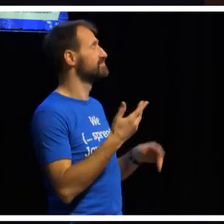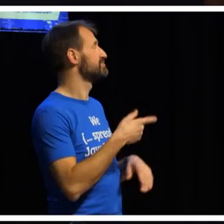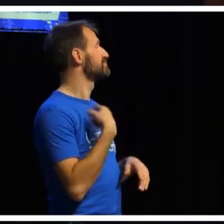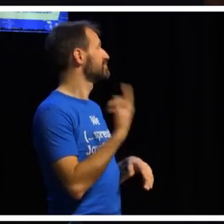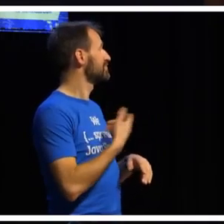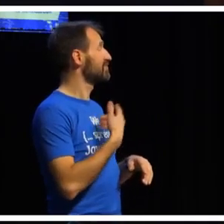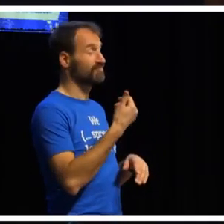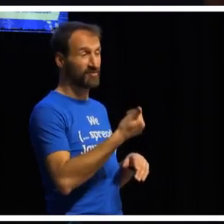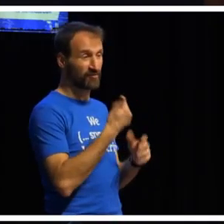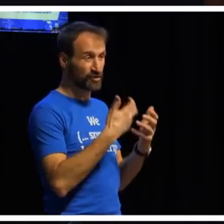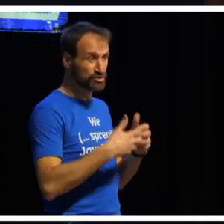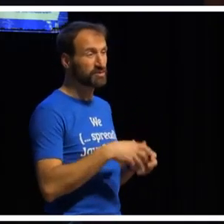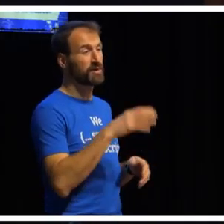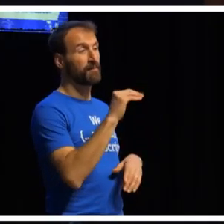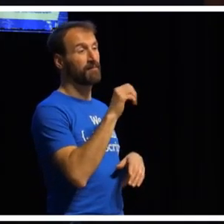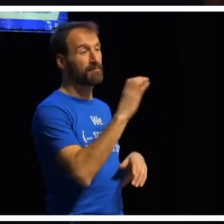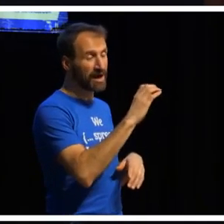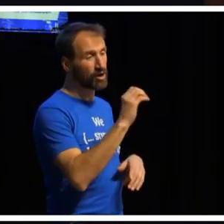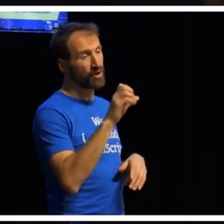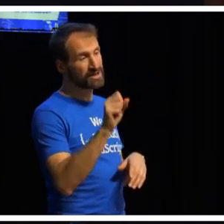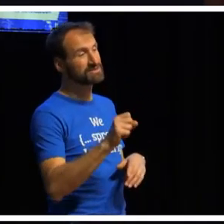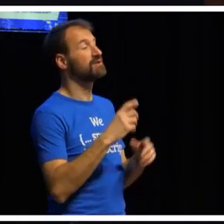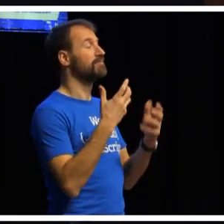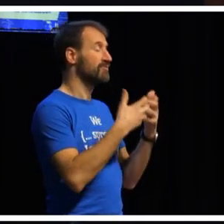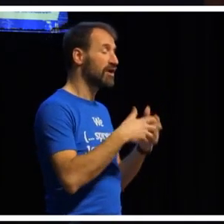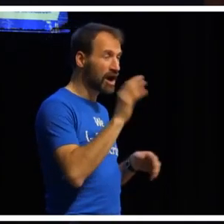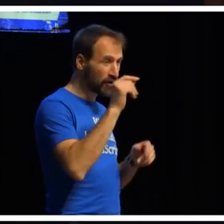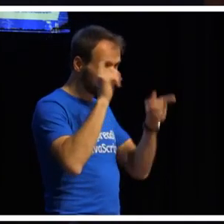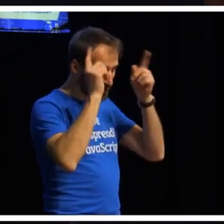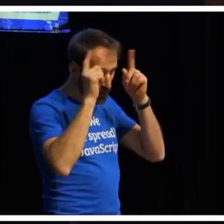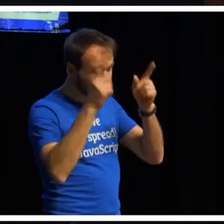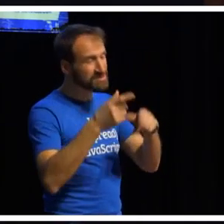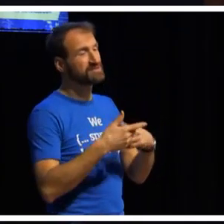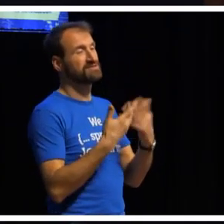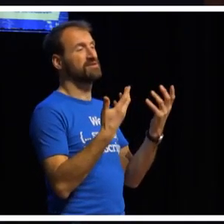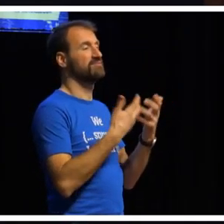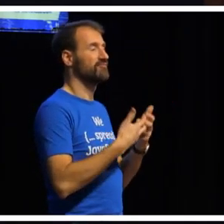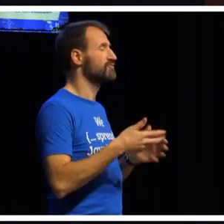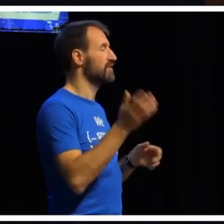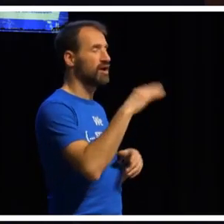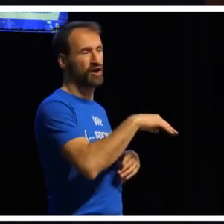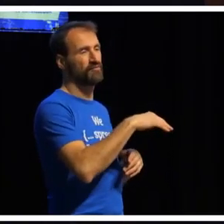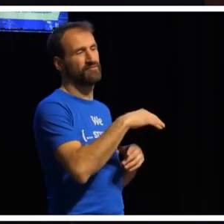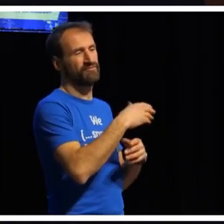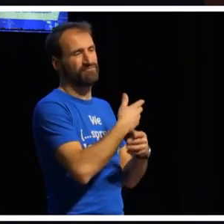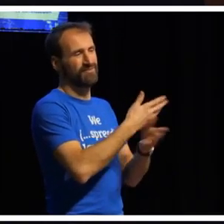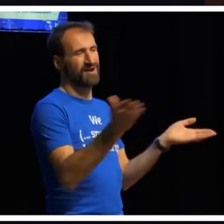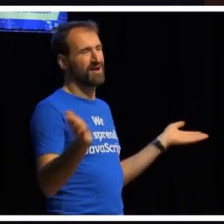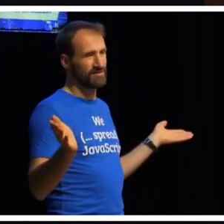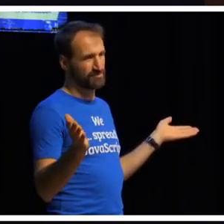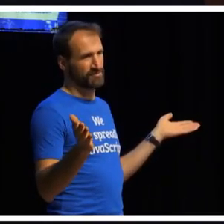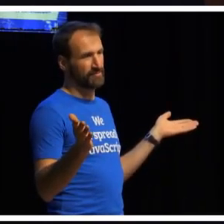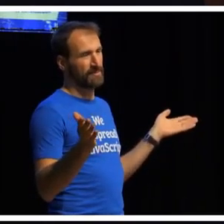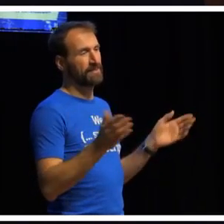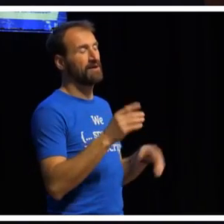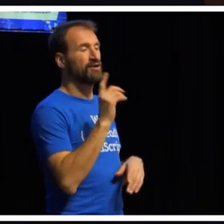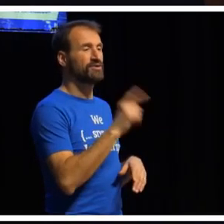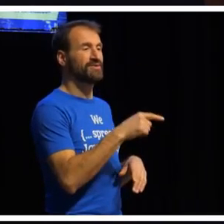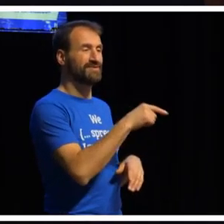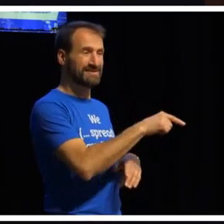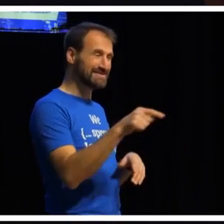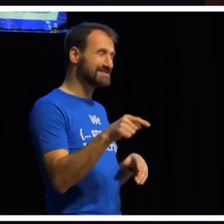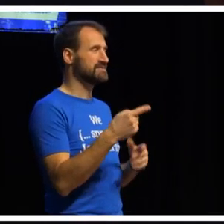works perfectly on macOS, and on Android. And early next year, it's getting enabled without